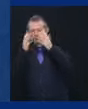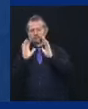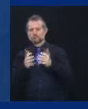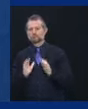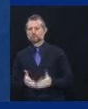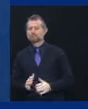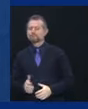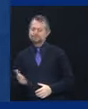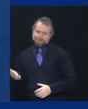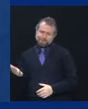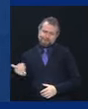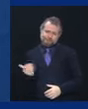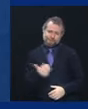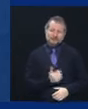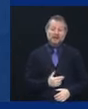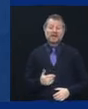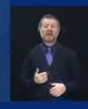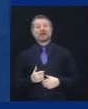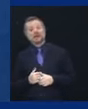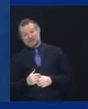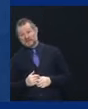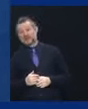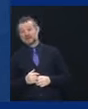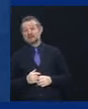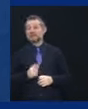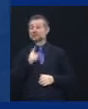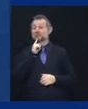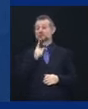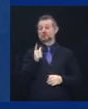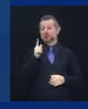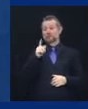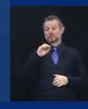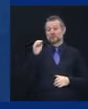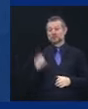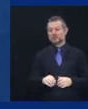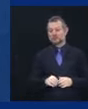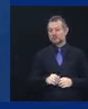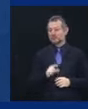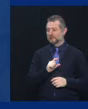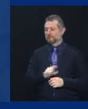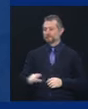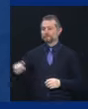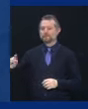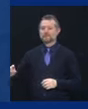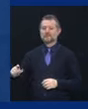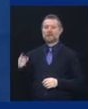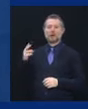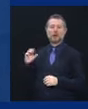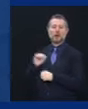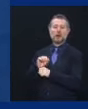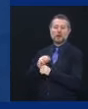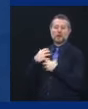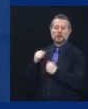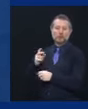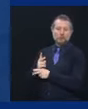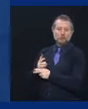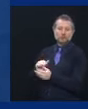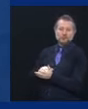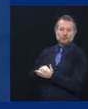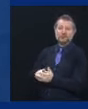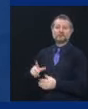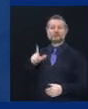individuals? You would say 21% go to the healthcare workers, 27% go to the essential workers,